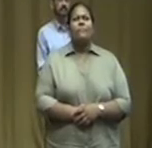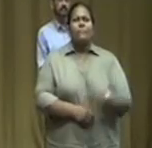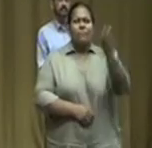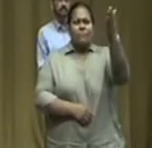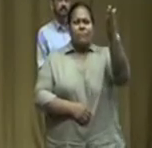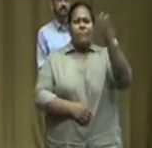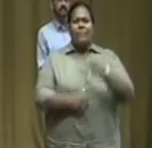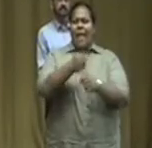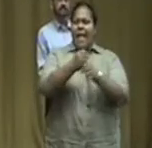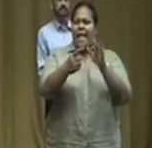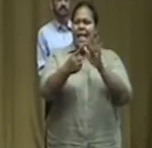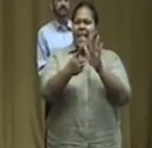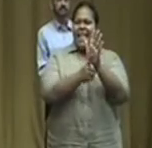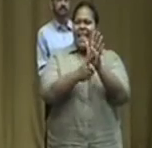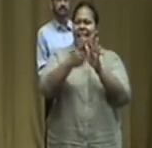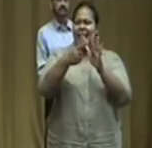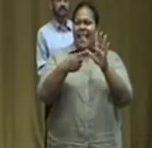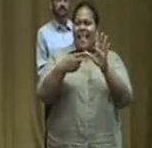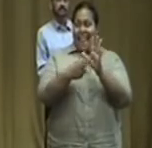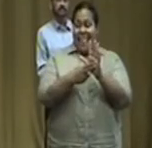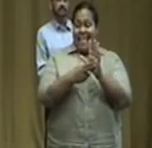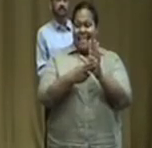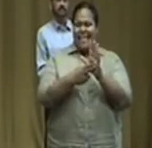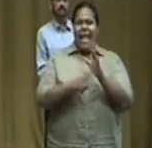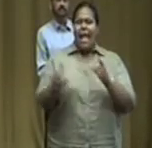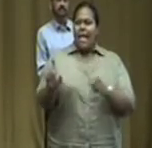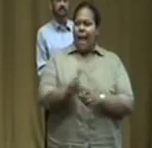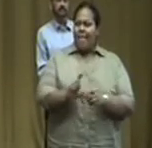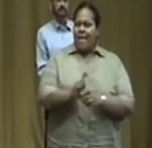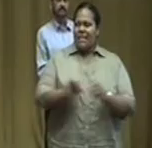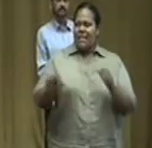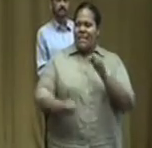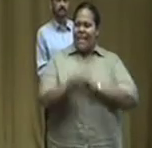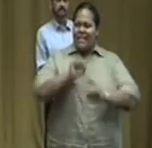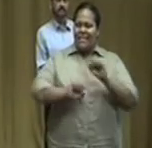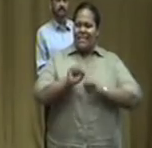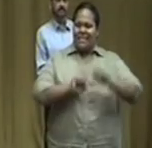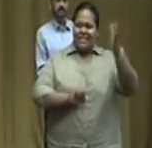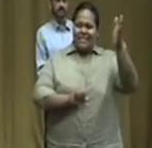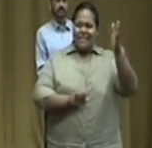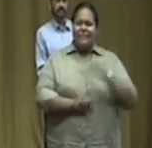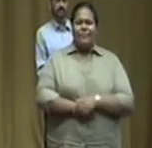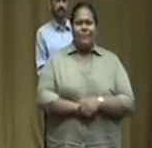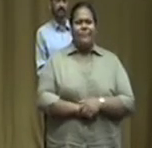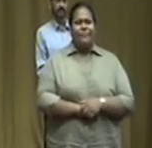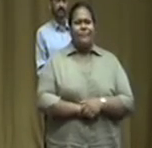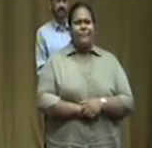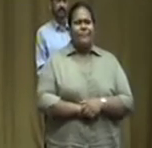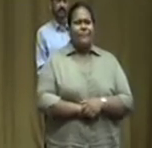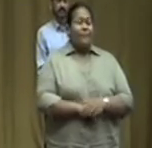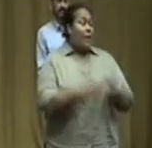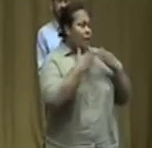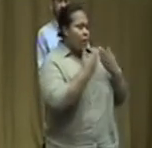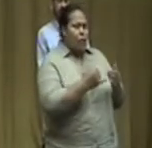Gillian Brodie from School of Biological and Chemical Sciences. Thank you, Dr. McIntosh, for a very, very